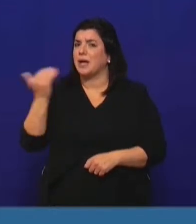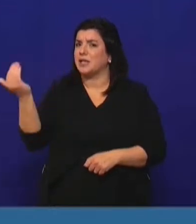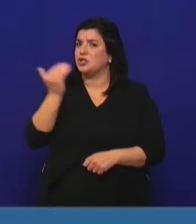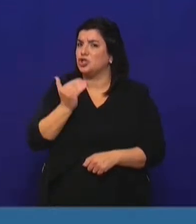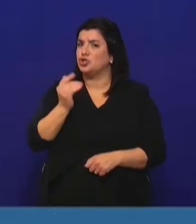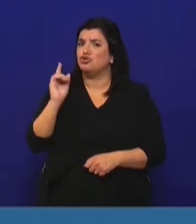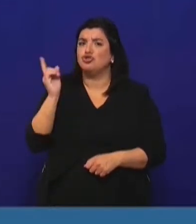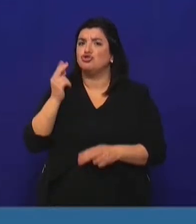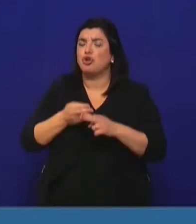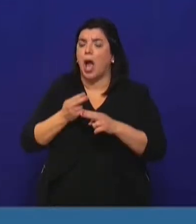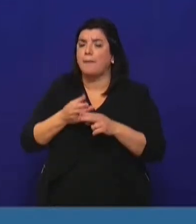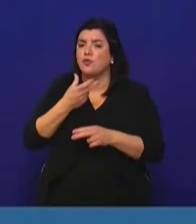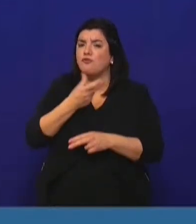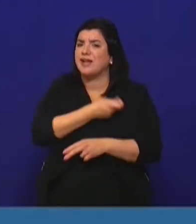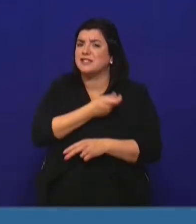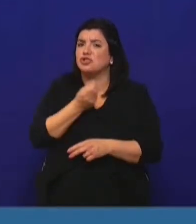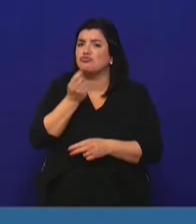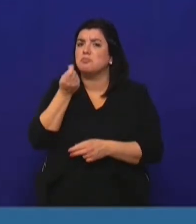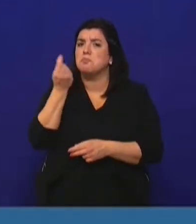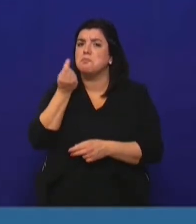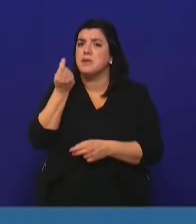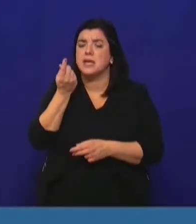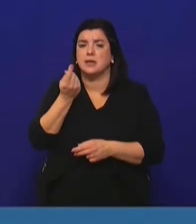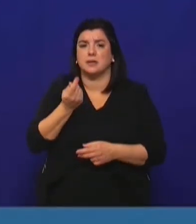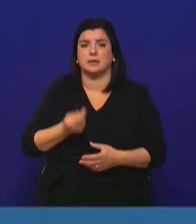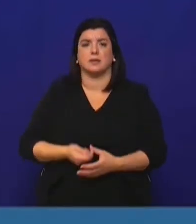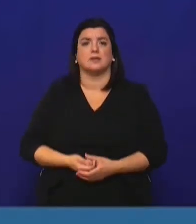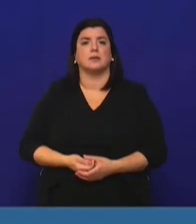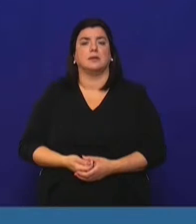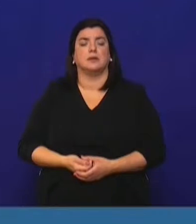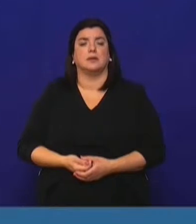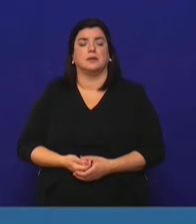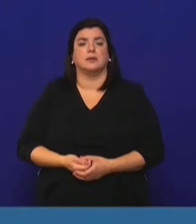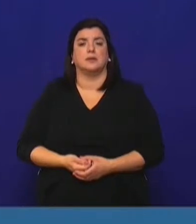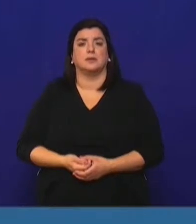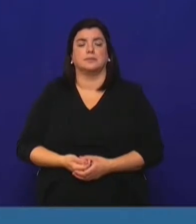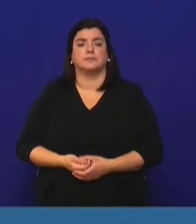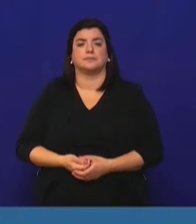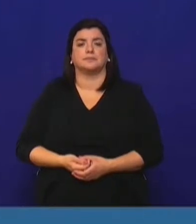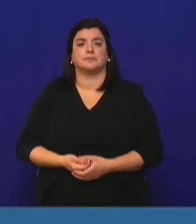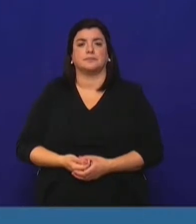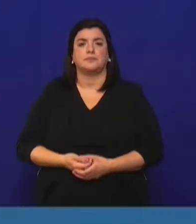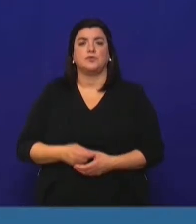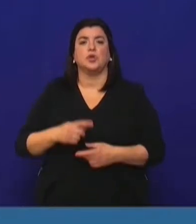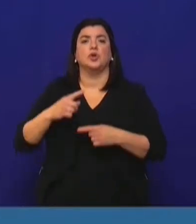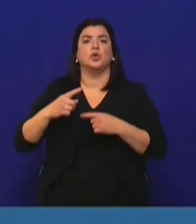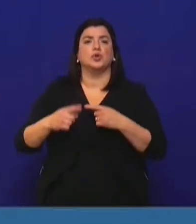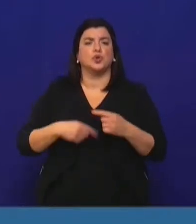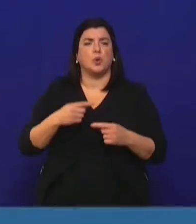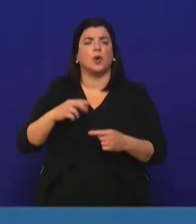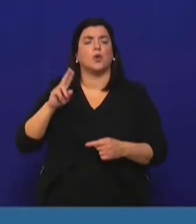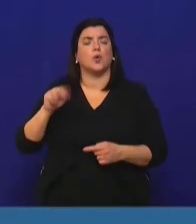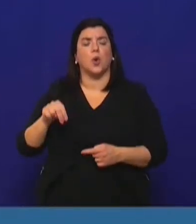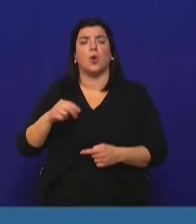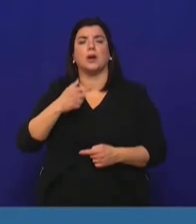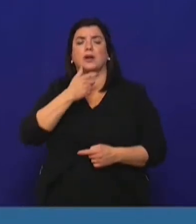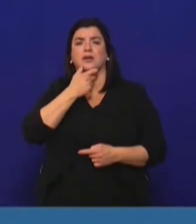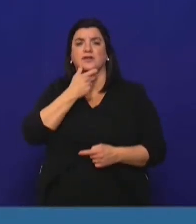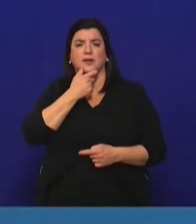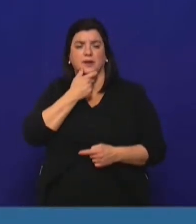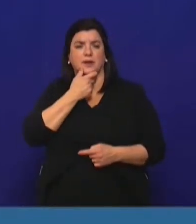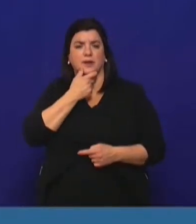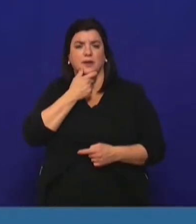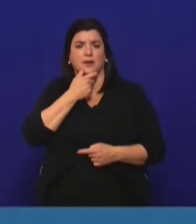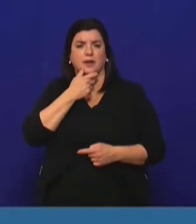inkompli mal-kollega tiegħi. Jiġifieri każi tal-varjant mir-Renju Unit Malta kollox anka dawk li għadhom qed jiġu